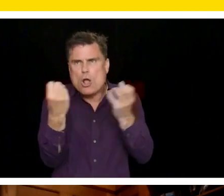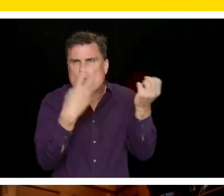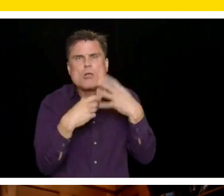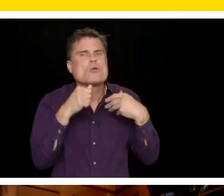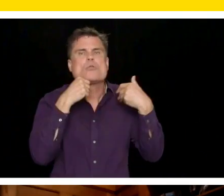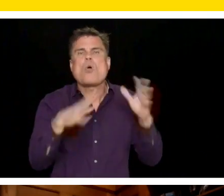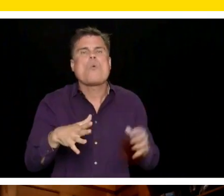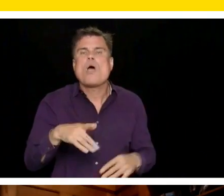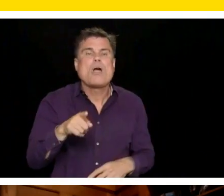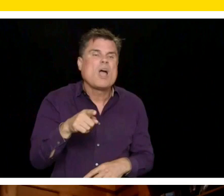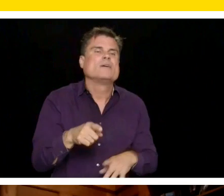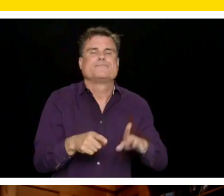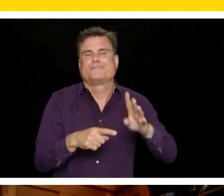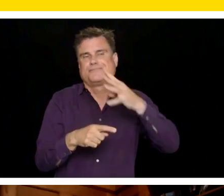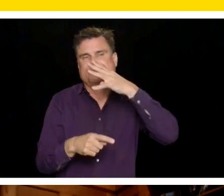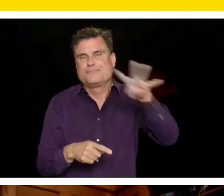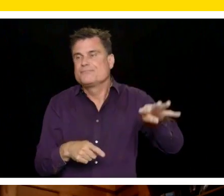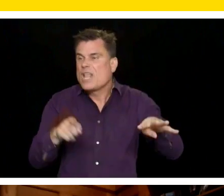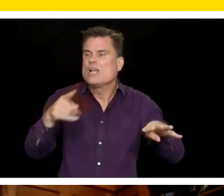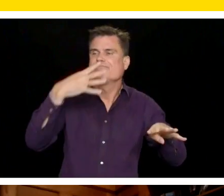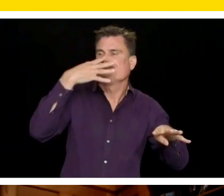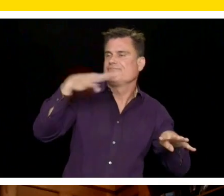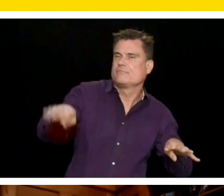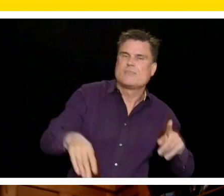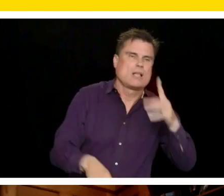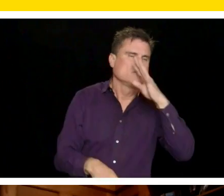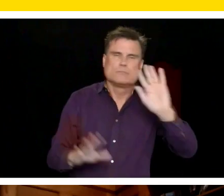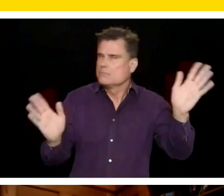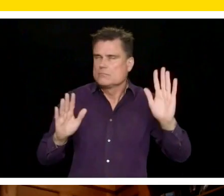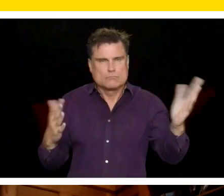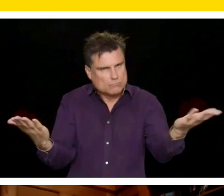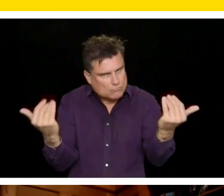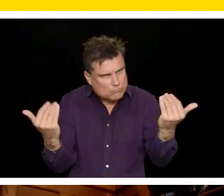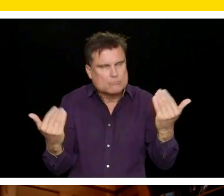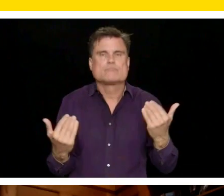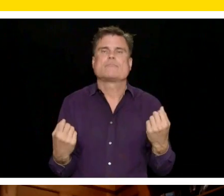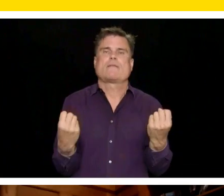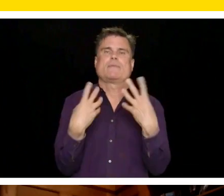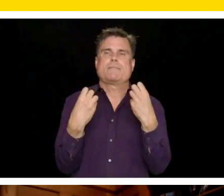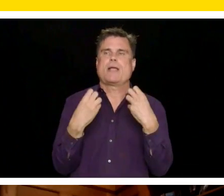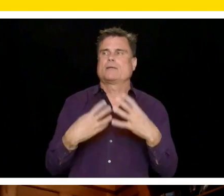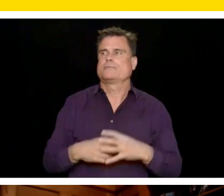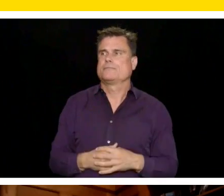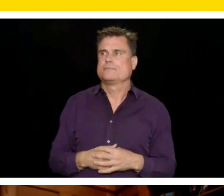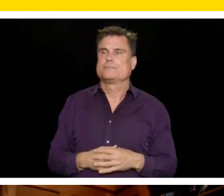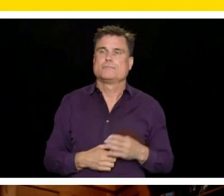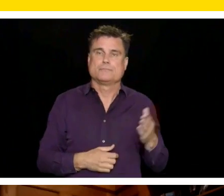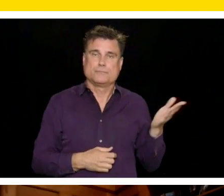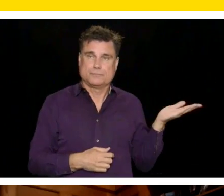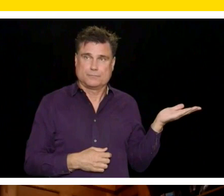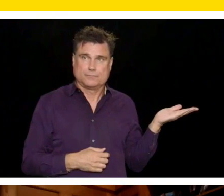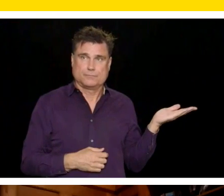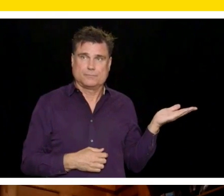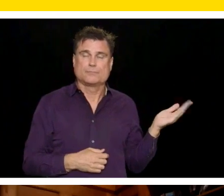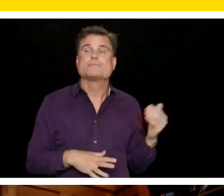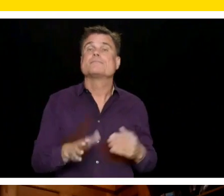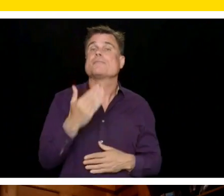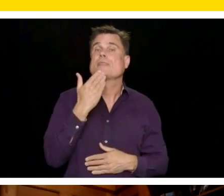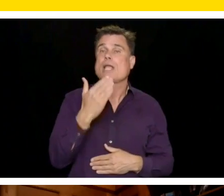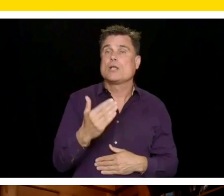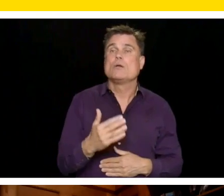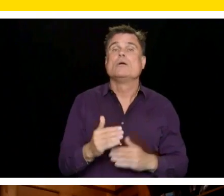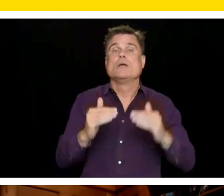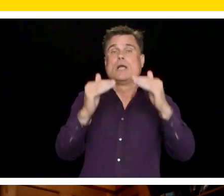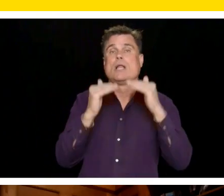for Tom, and it's got two parts to it. These have come in through Facebook today, through